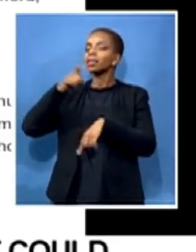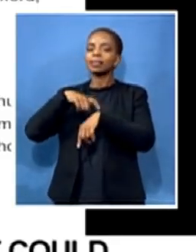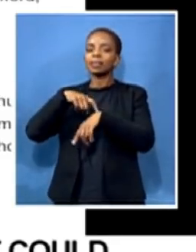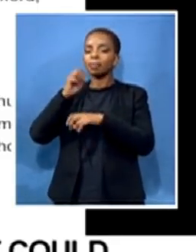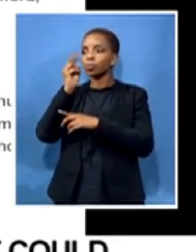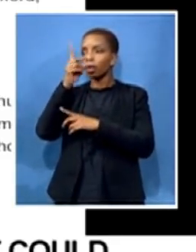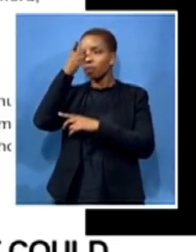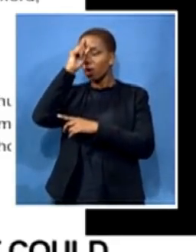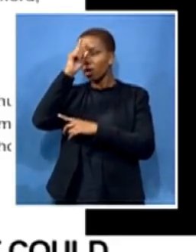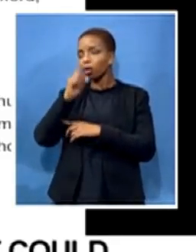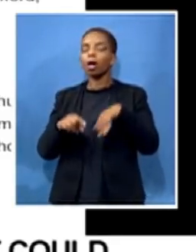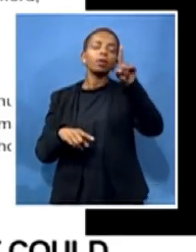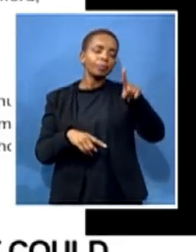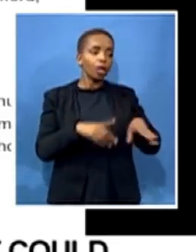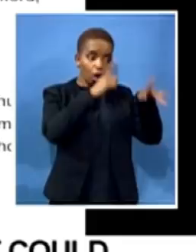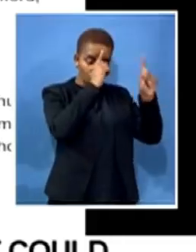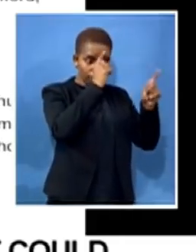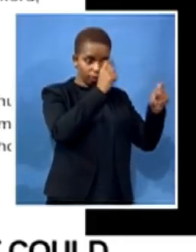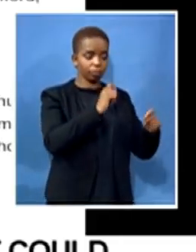Honourable Klute, please, my dear, can you